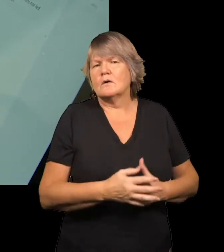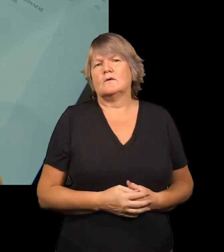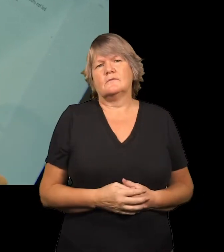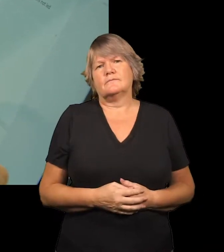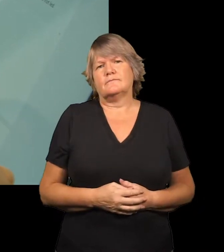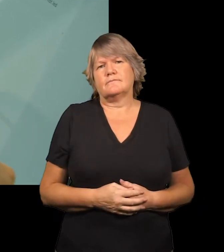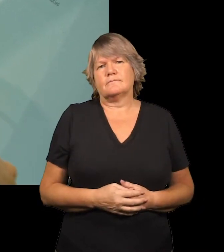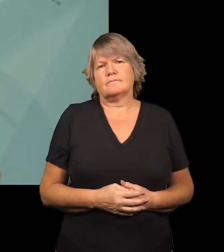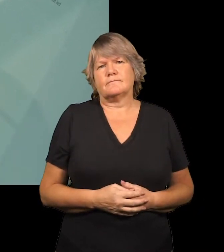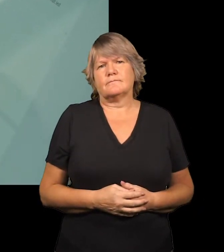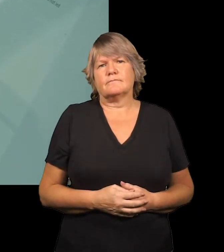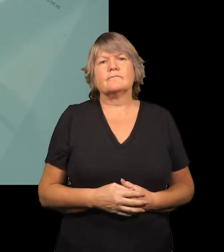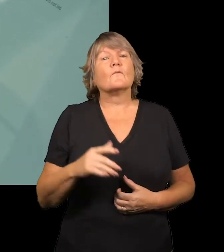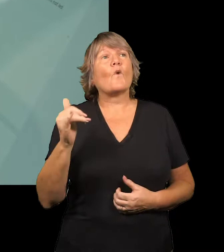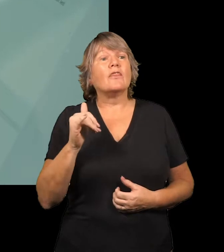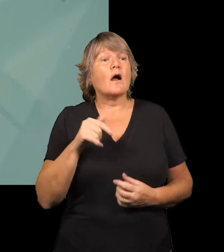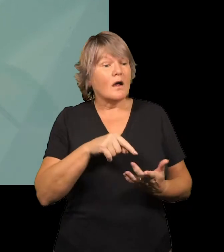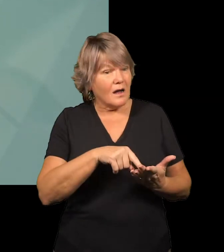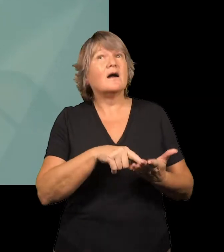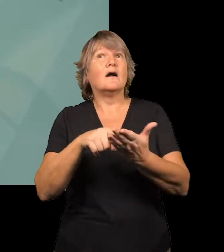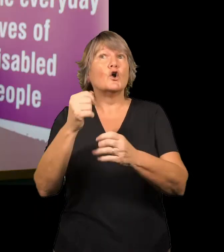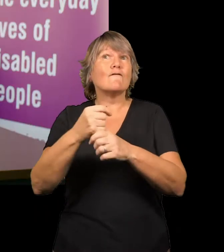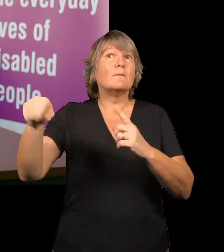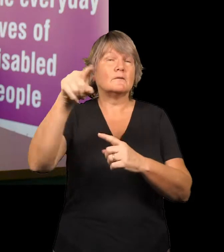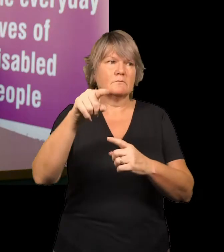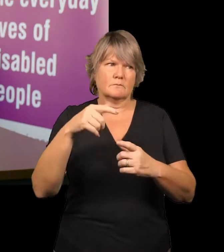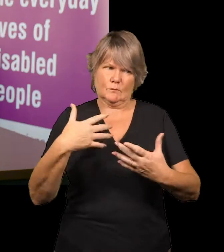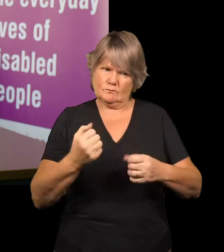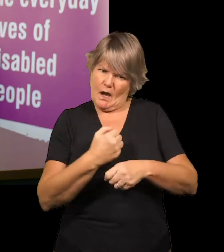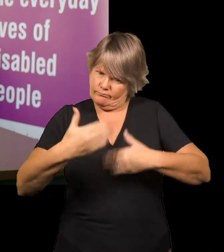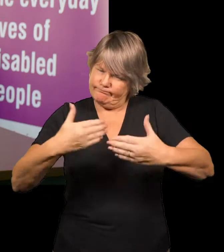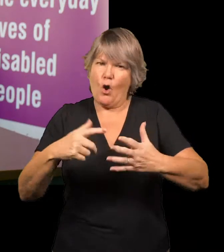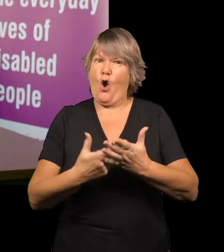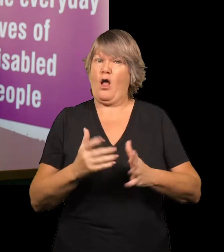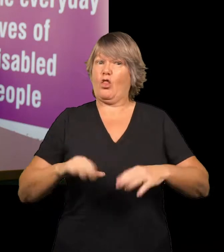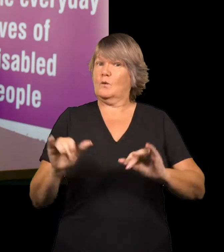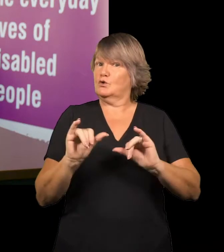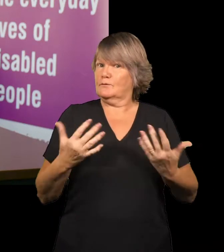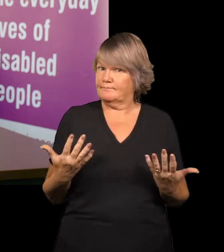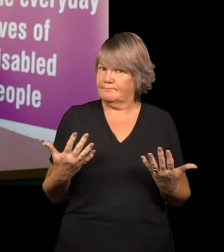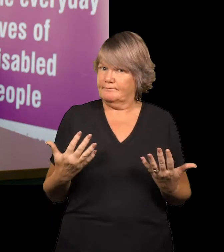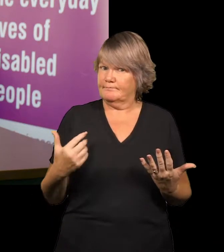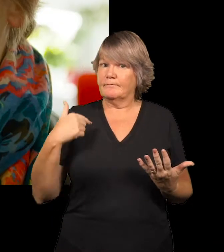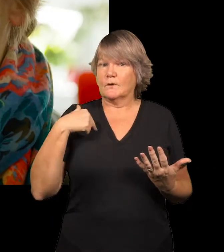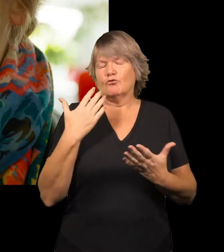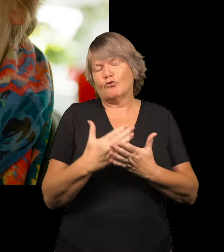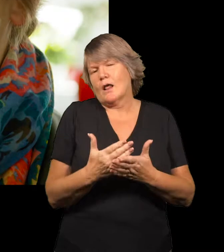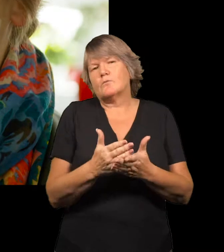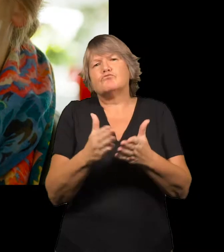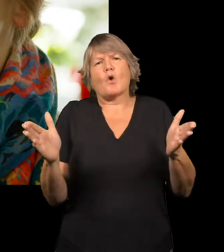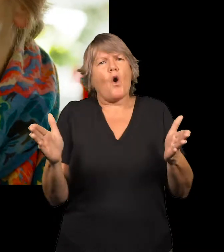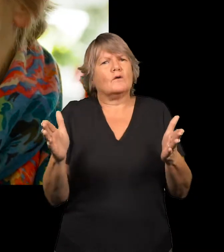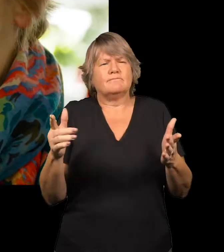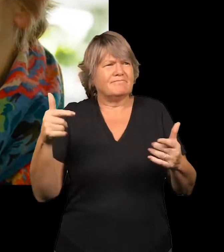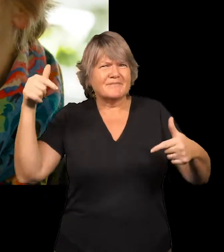being progressed, whether governments are doing what they need to. What the Scottish Human Rights Commission does, that's where we go to get that